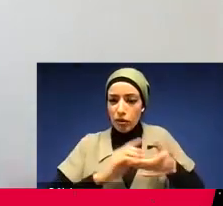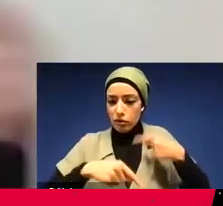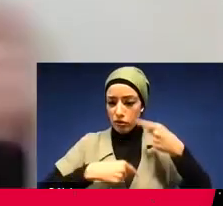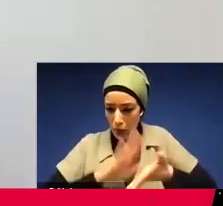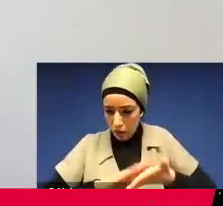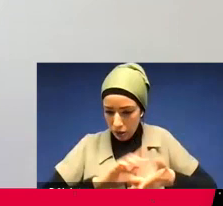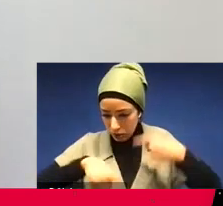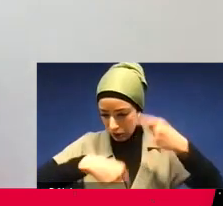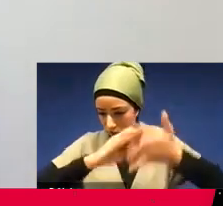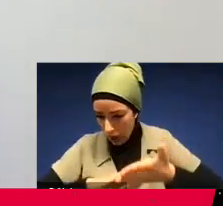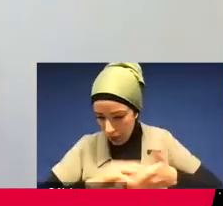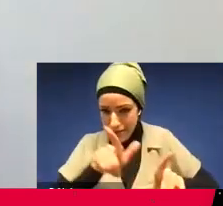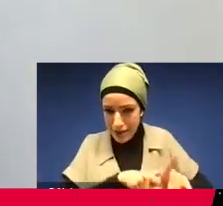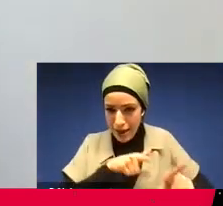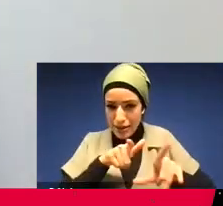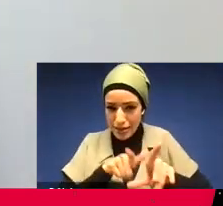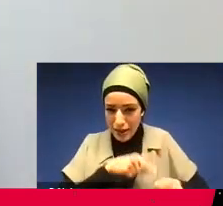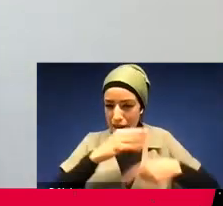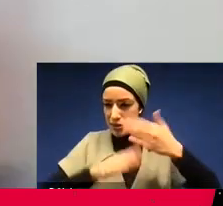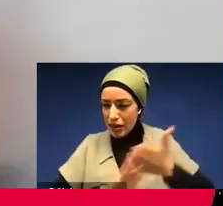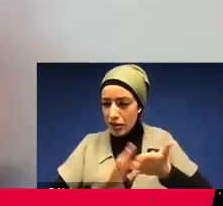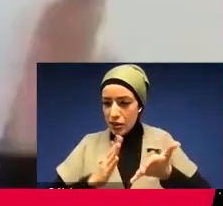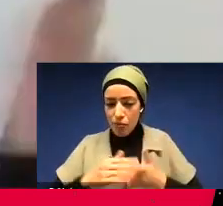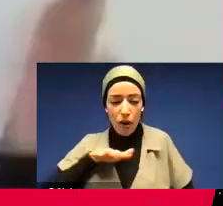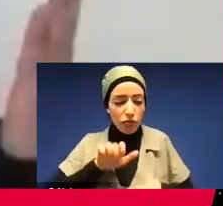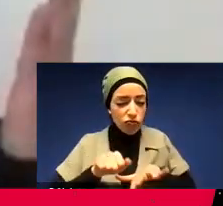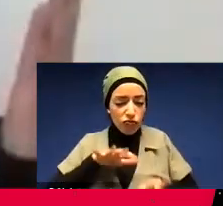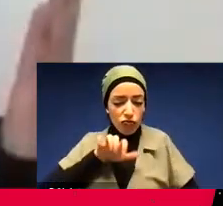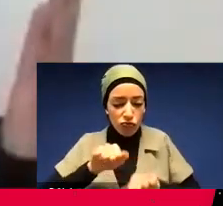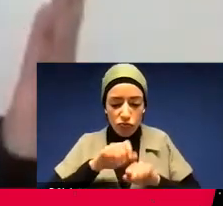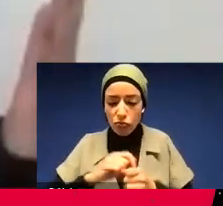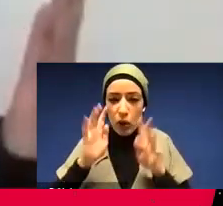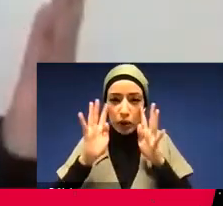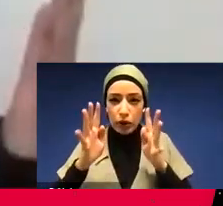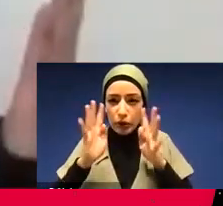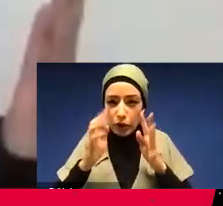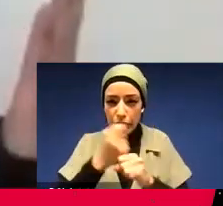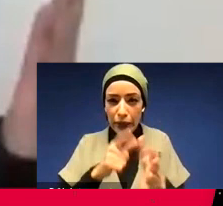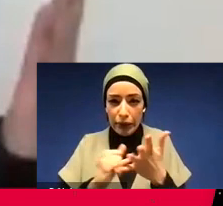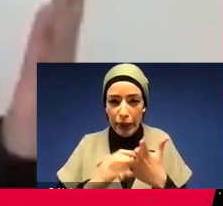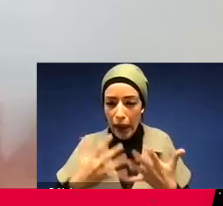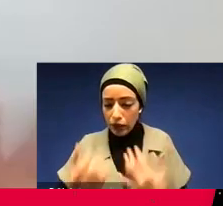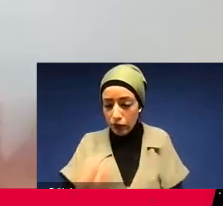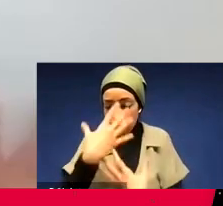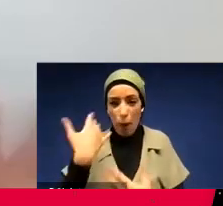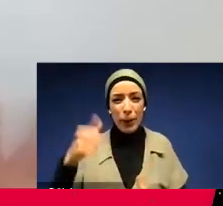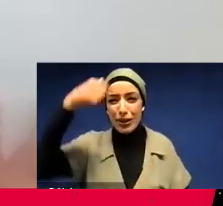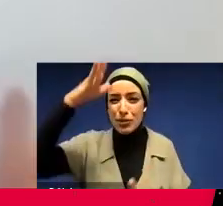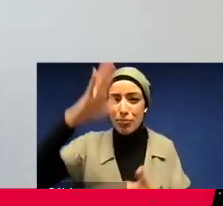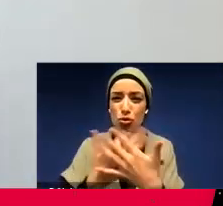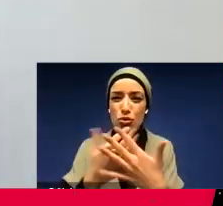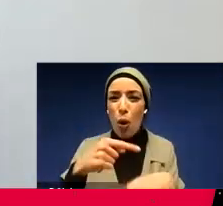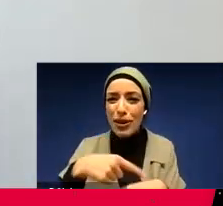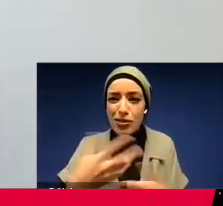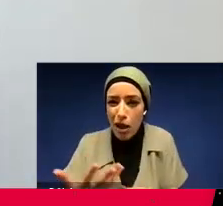top of years of tear gas inhalation that I have no idea what's wrong with my lungs already at this point. But my mother and